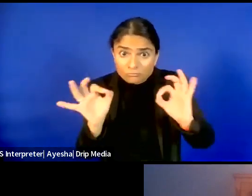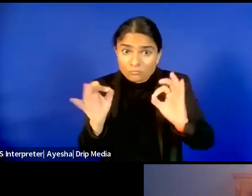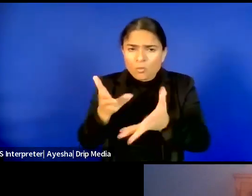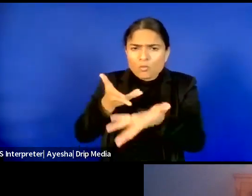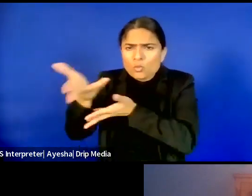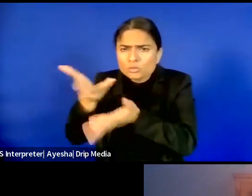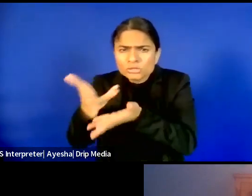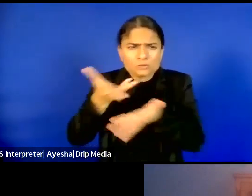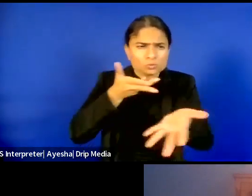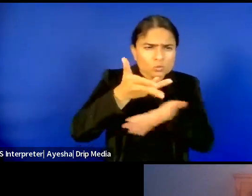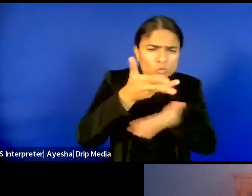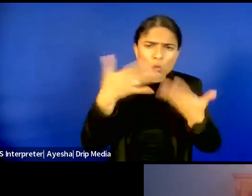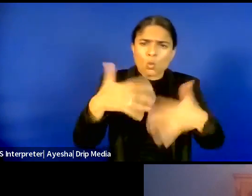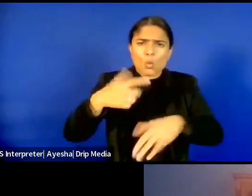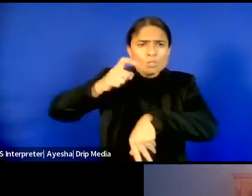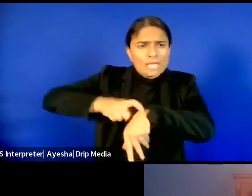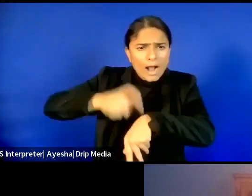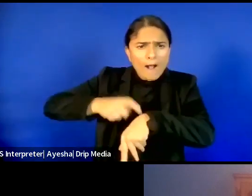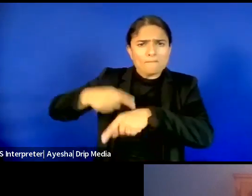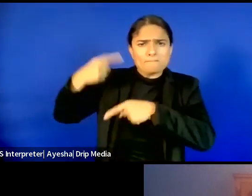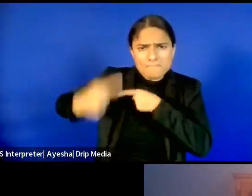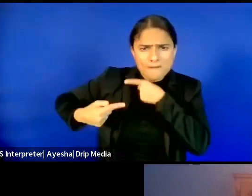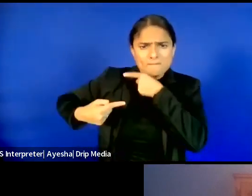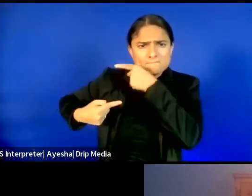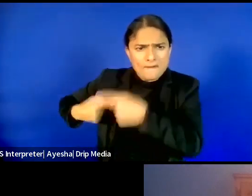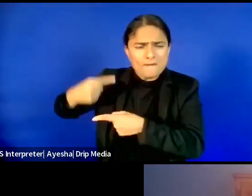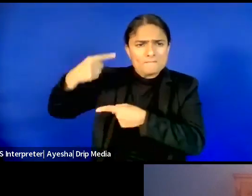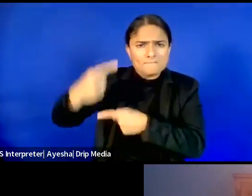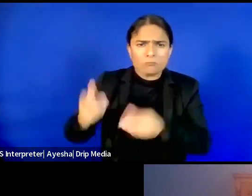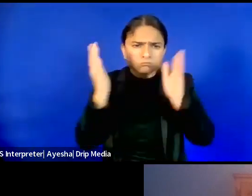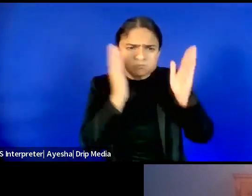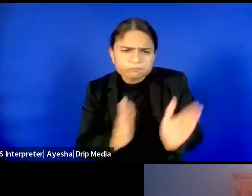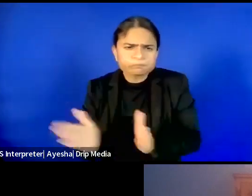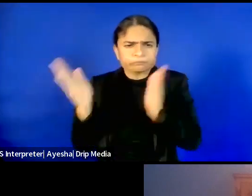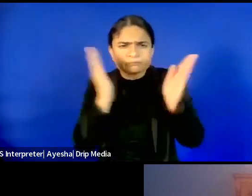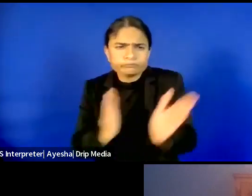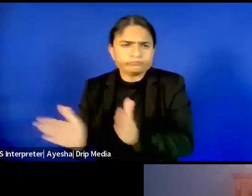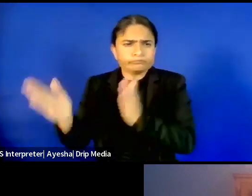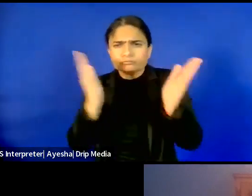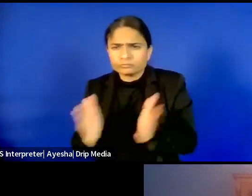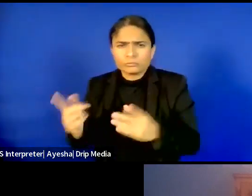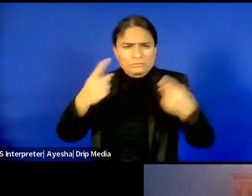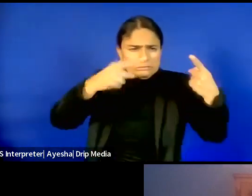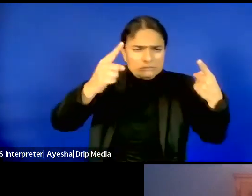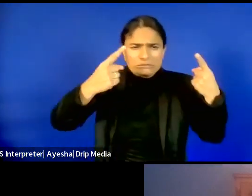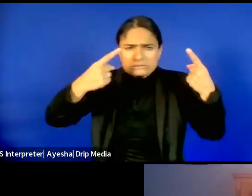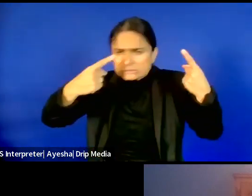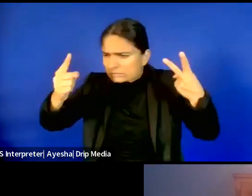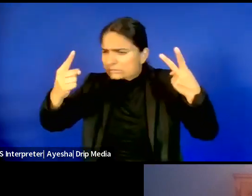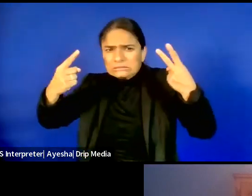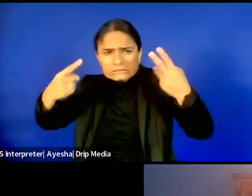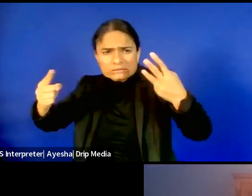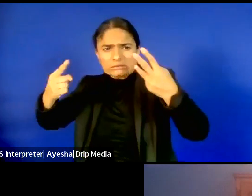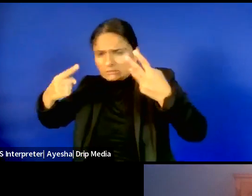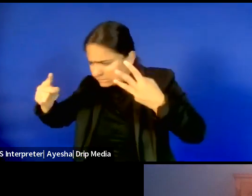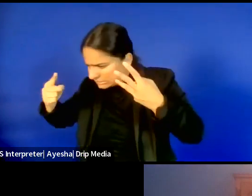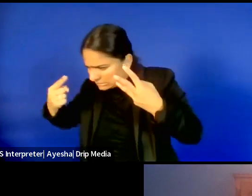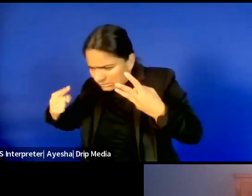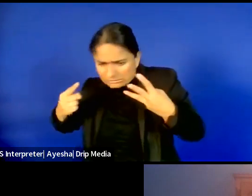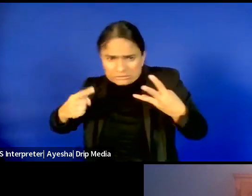the beginning of the process, so we could then create a work plan and work together with the developers and the